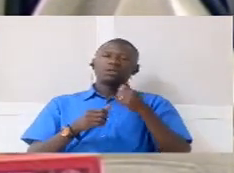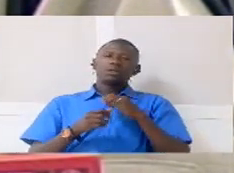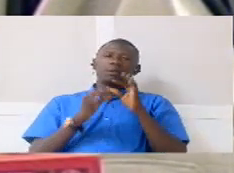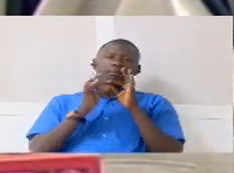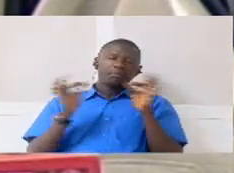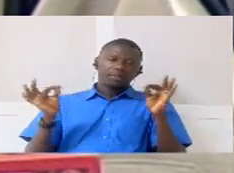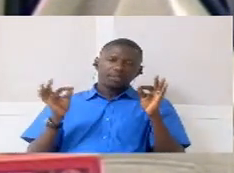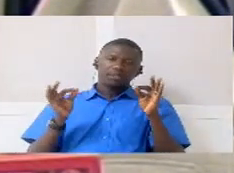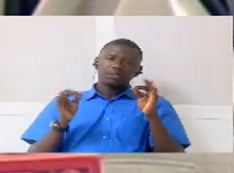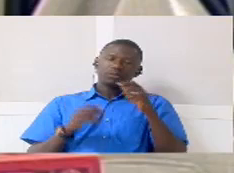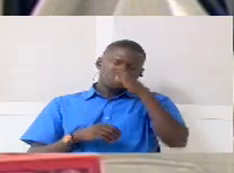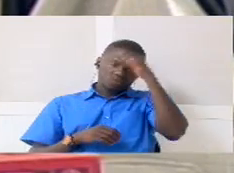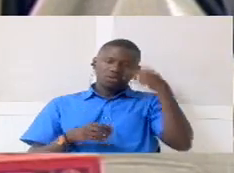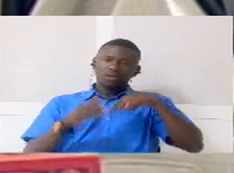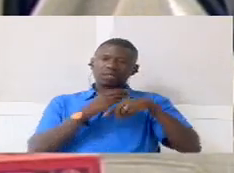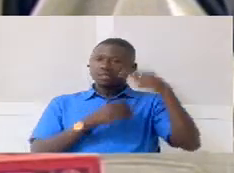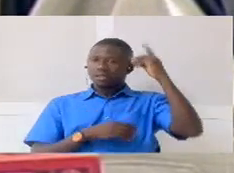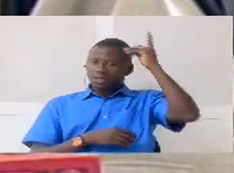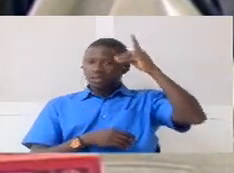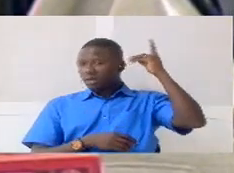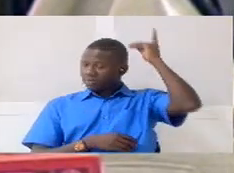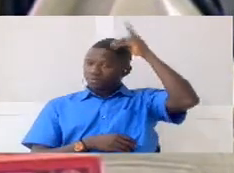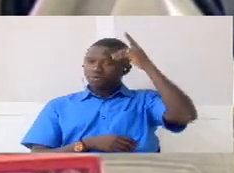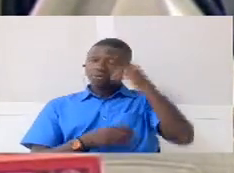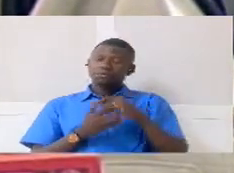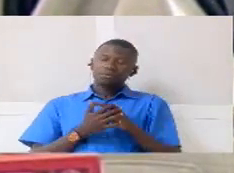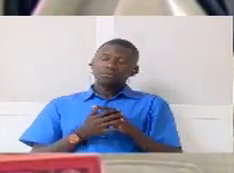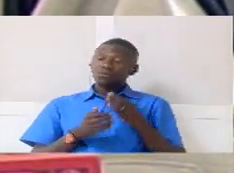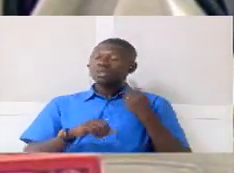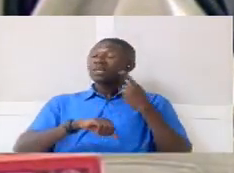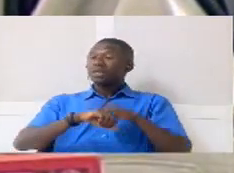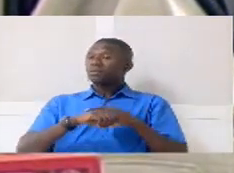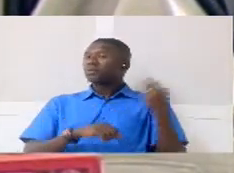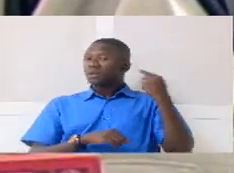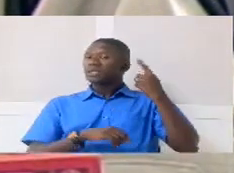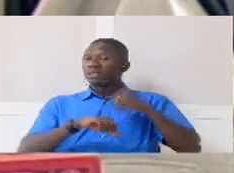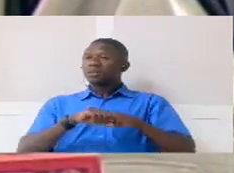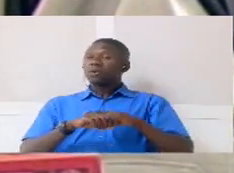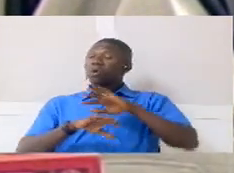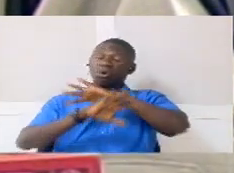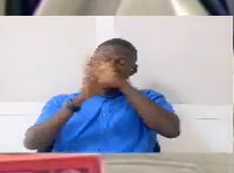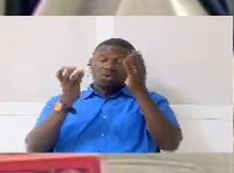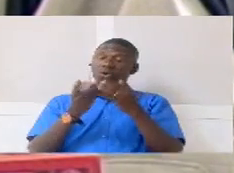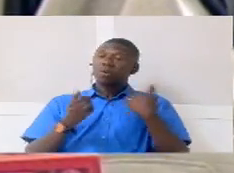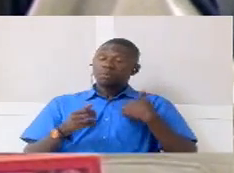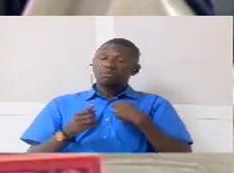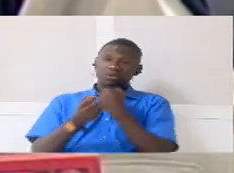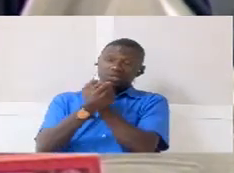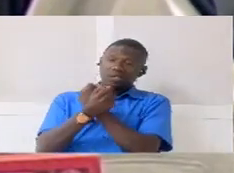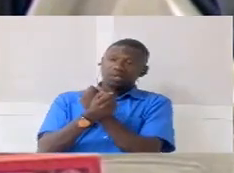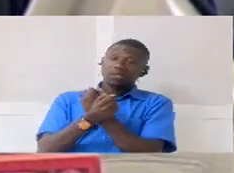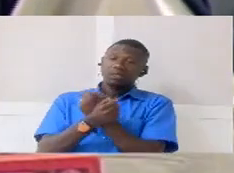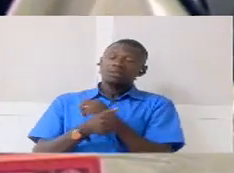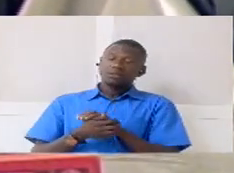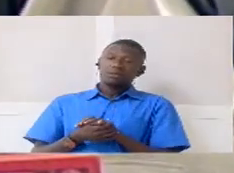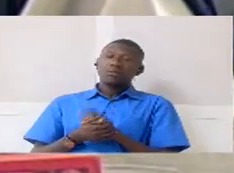Darfur. What I heard that during her tenure, all the prisoners were